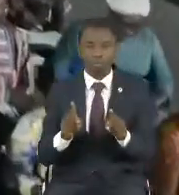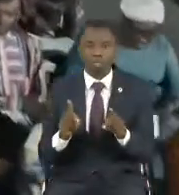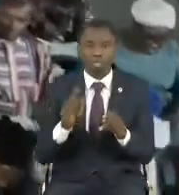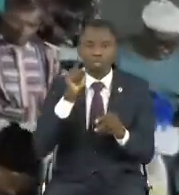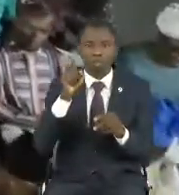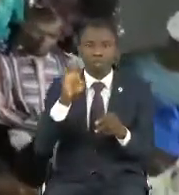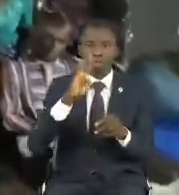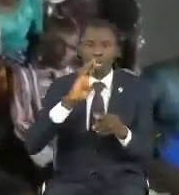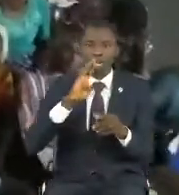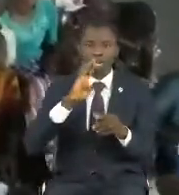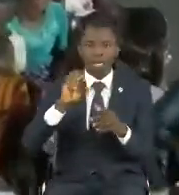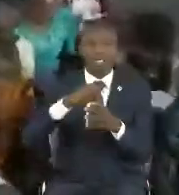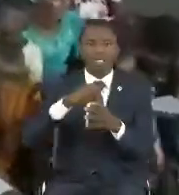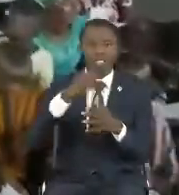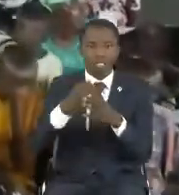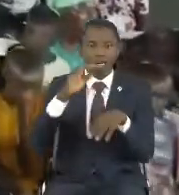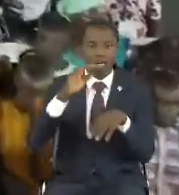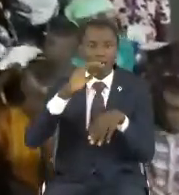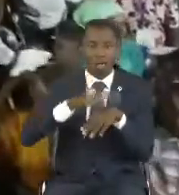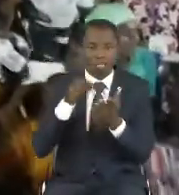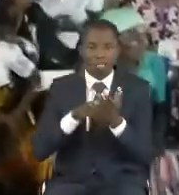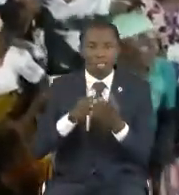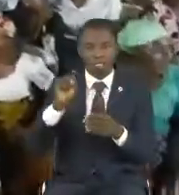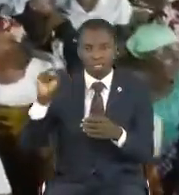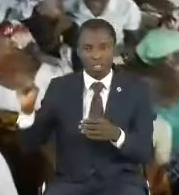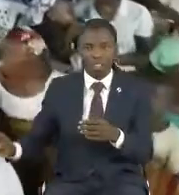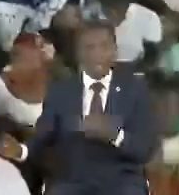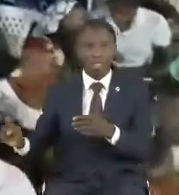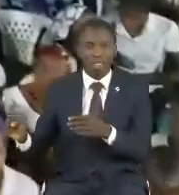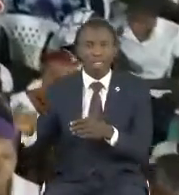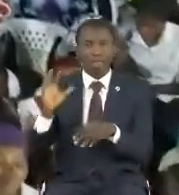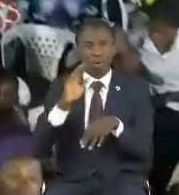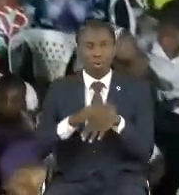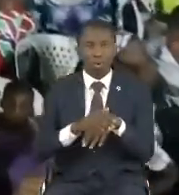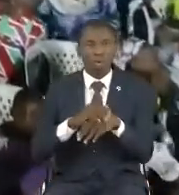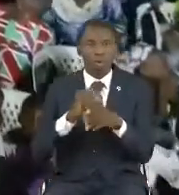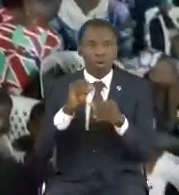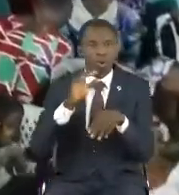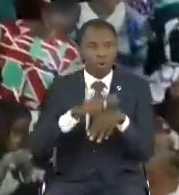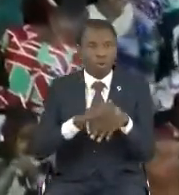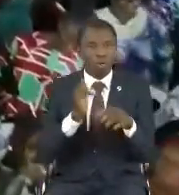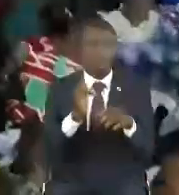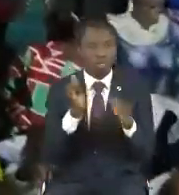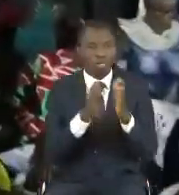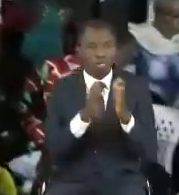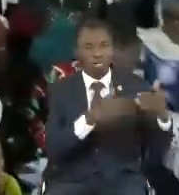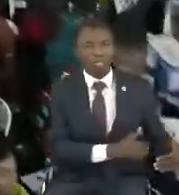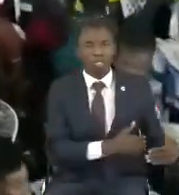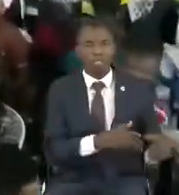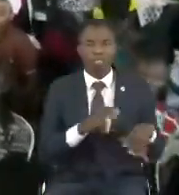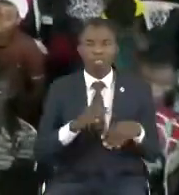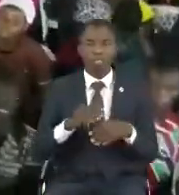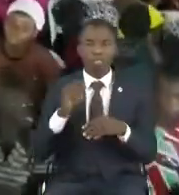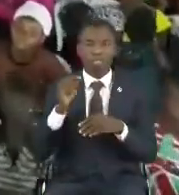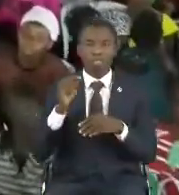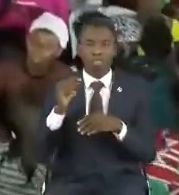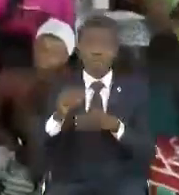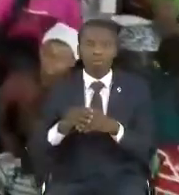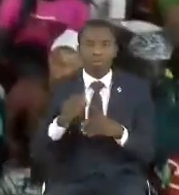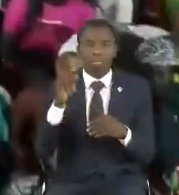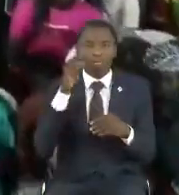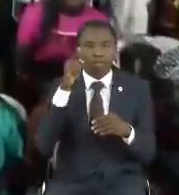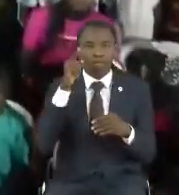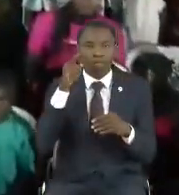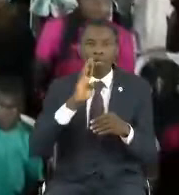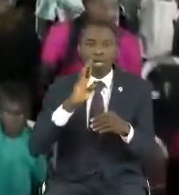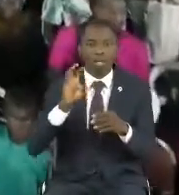this side or on that side. You're either on the side that says no to